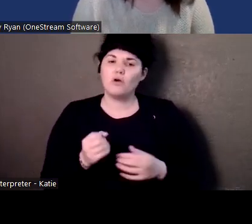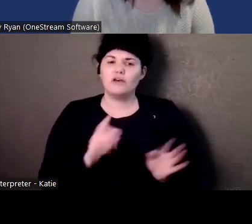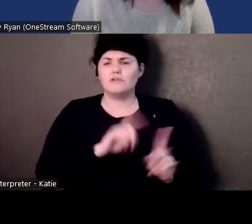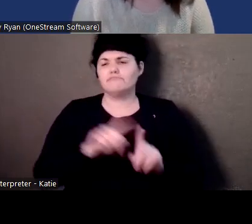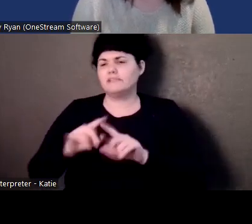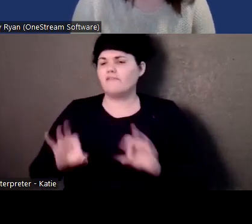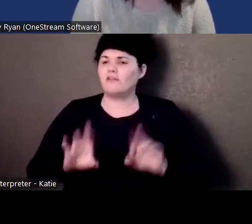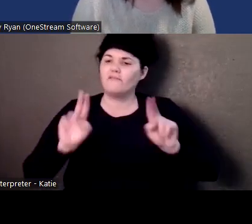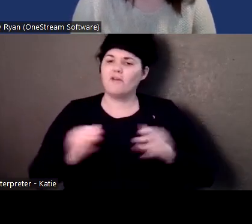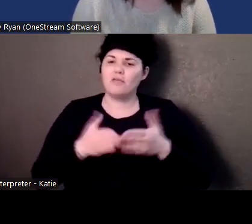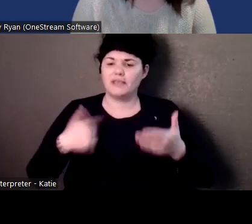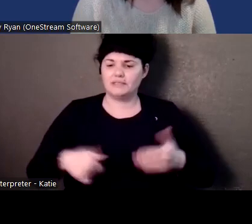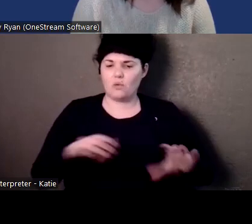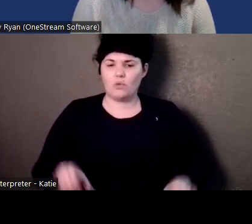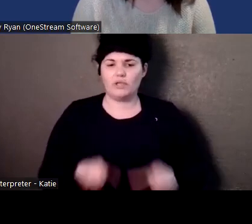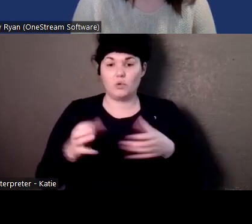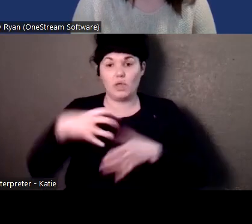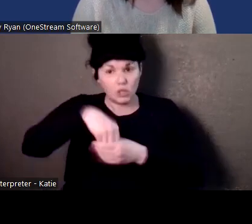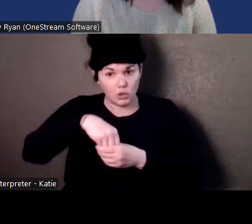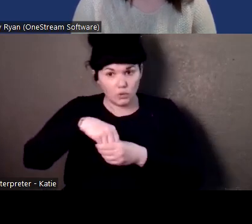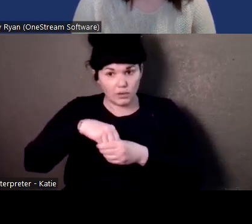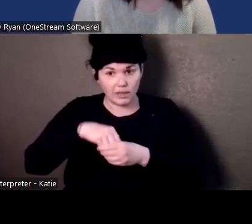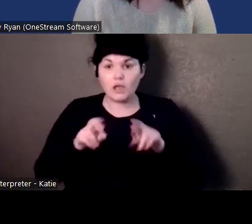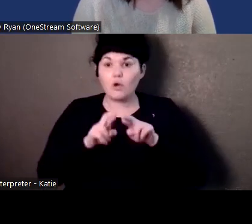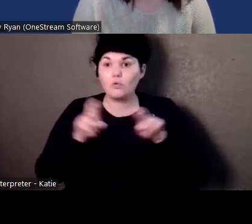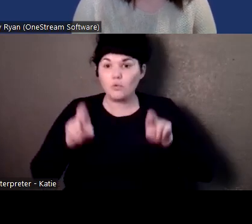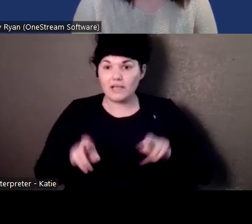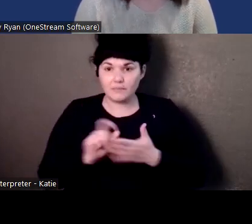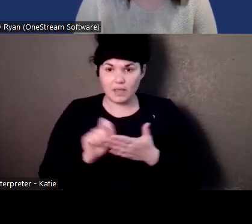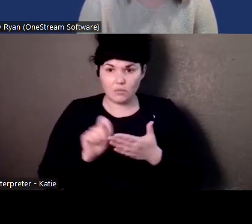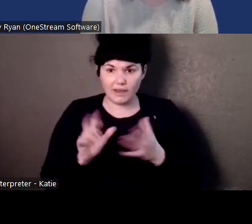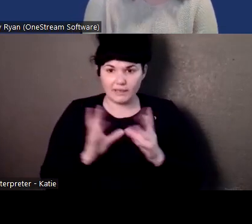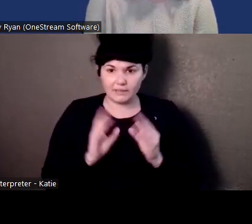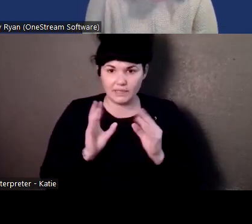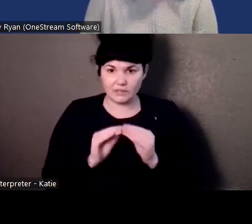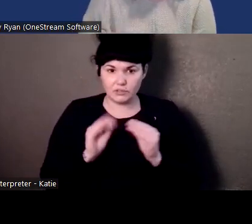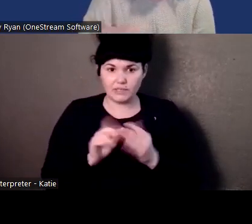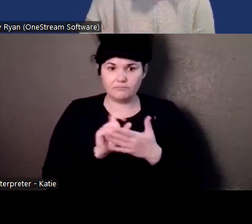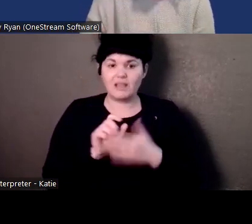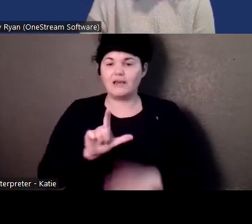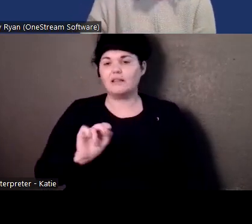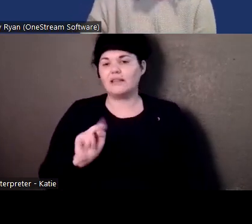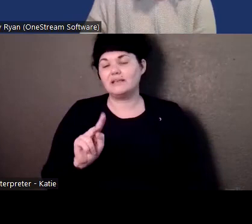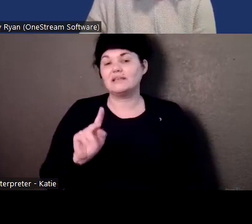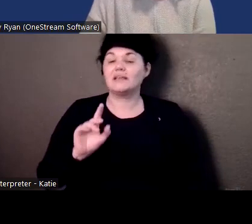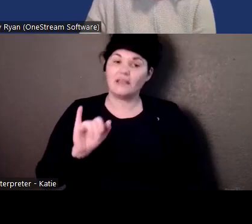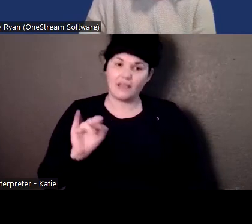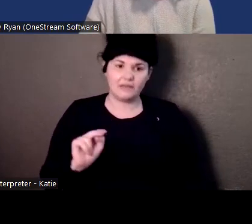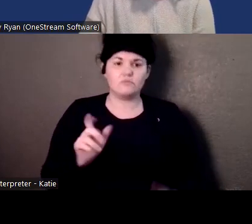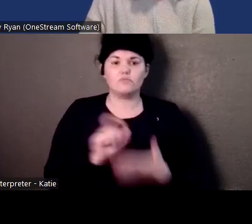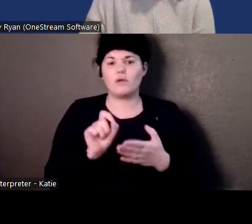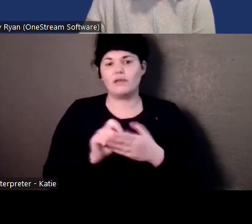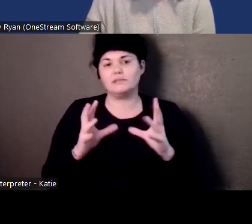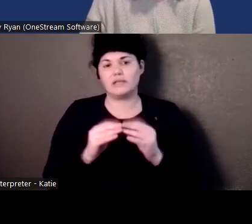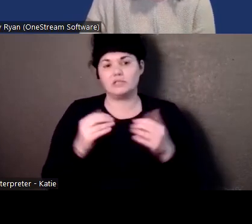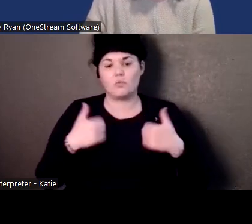do, including we do a resume writing session, LinkedIn writing session. We also offer intern networking